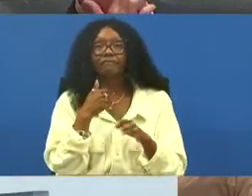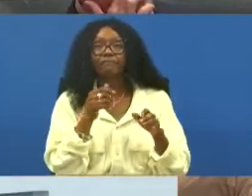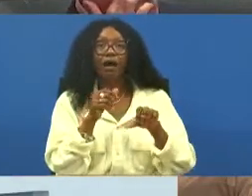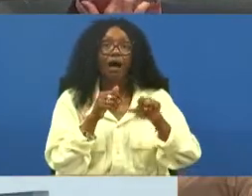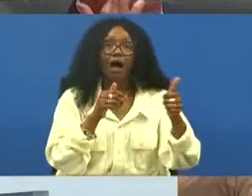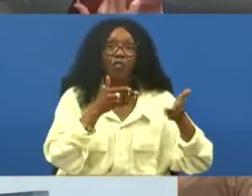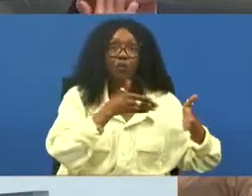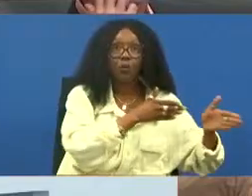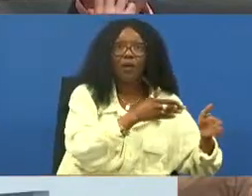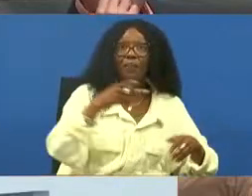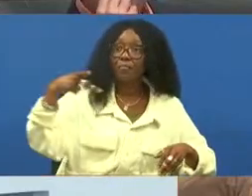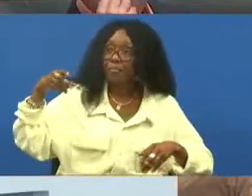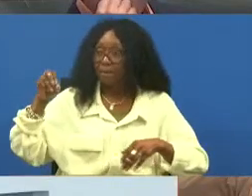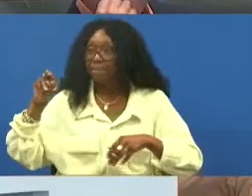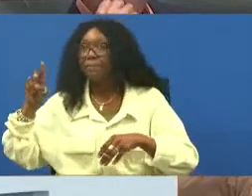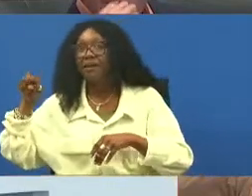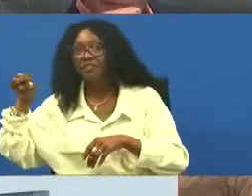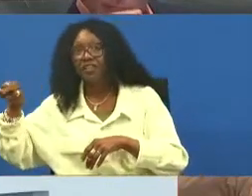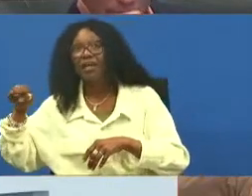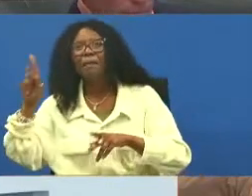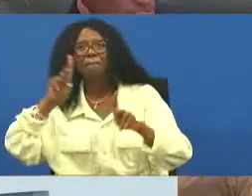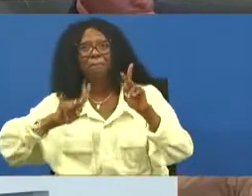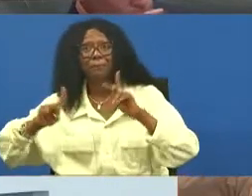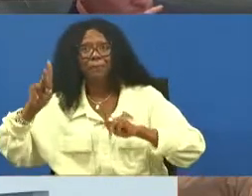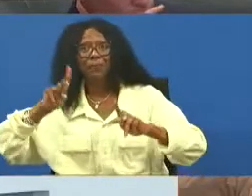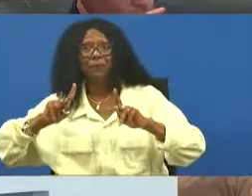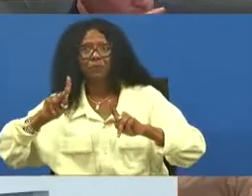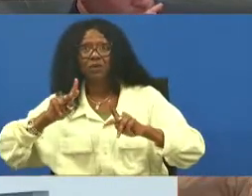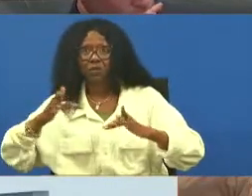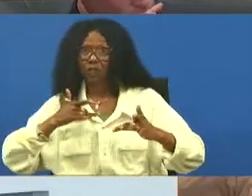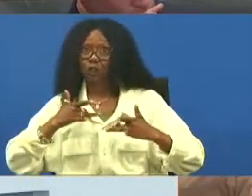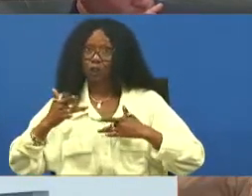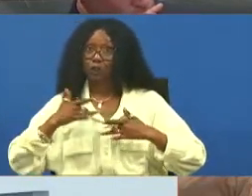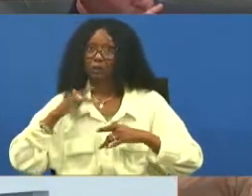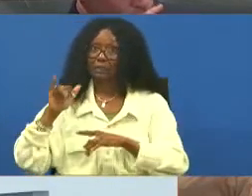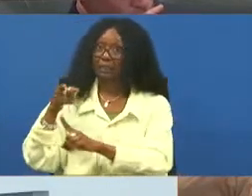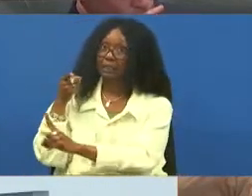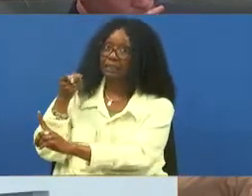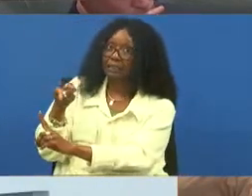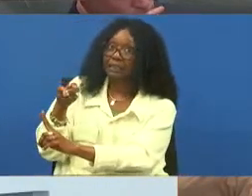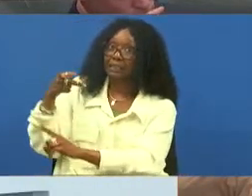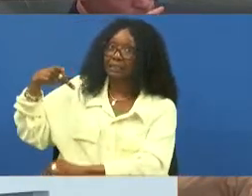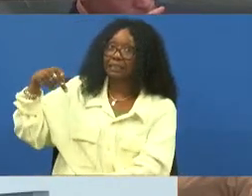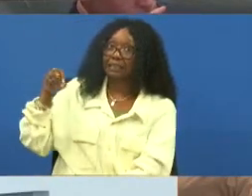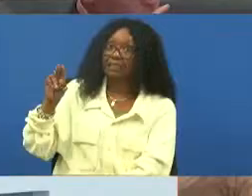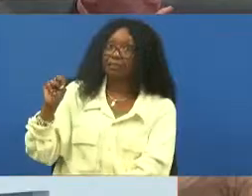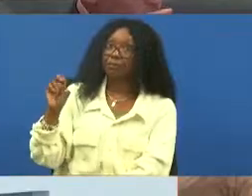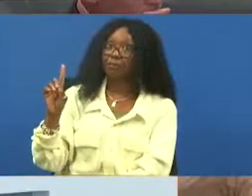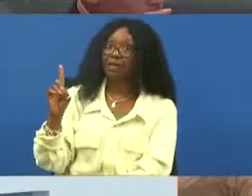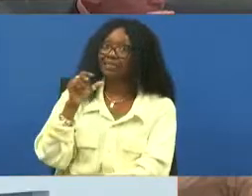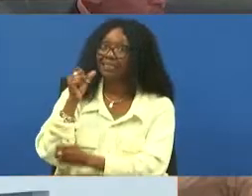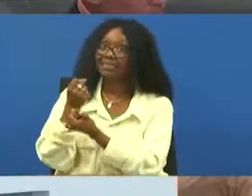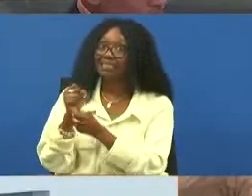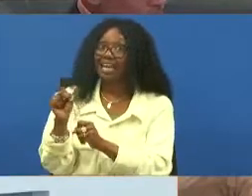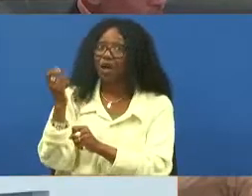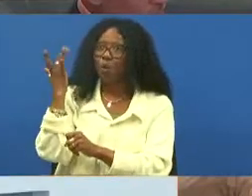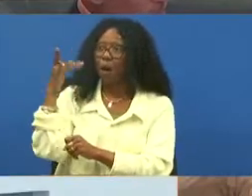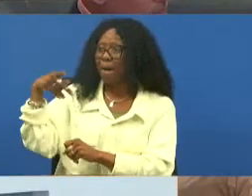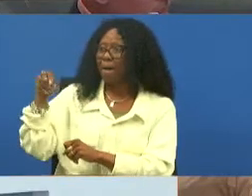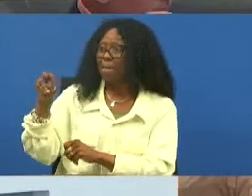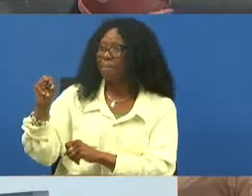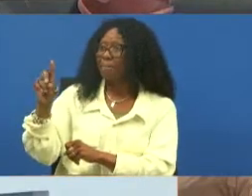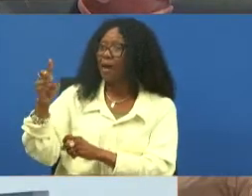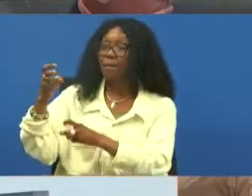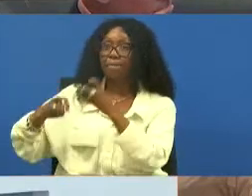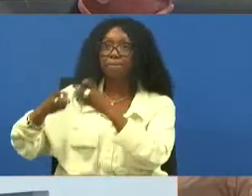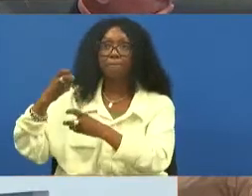of the pond, the residents have expressed a lot of concern that it was a safety issue, that it's been a problem for them for a long time.